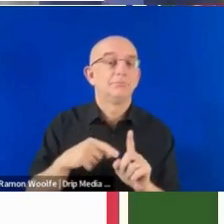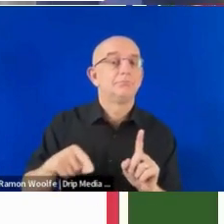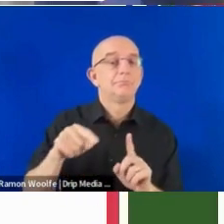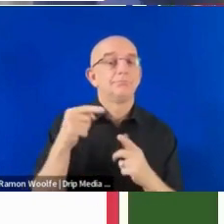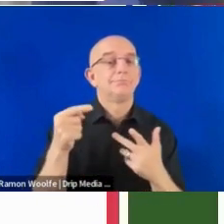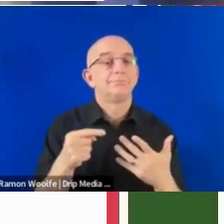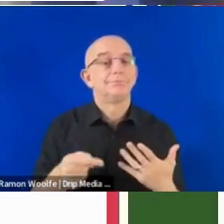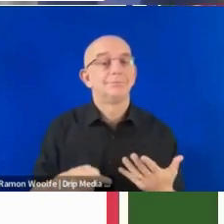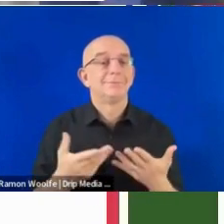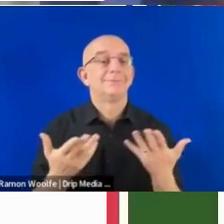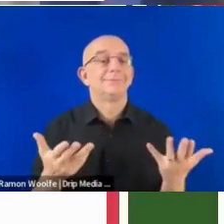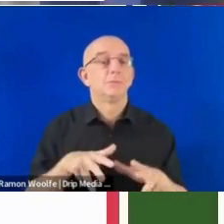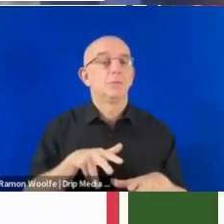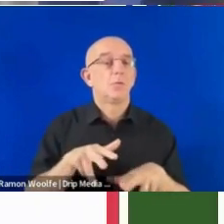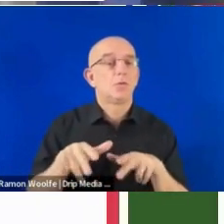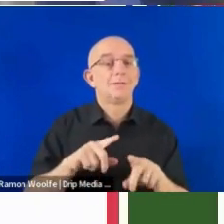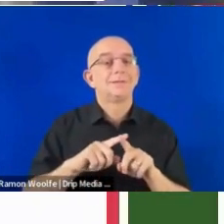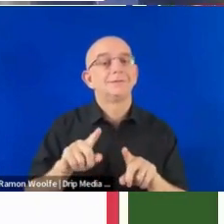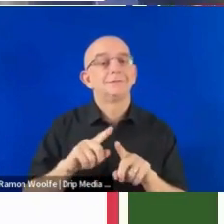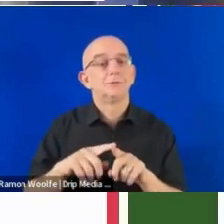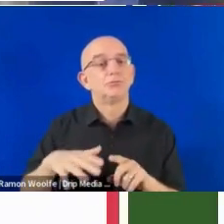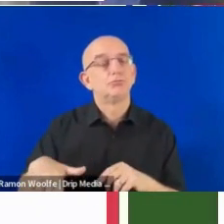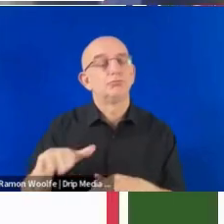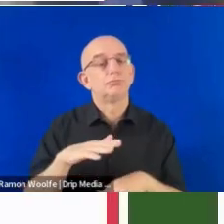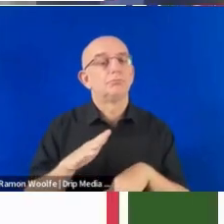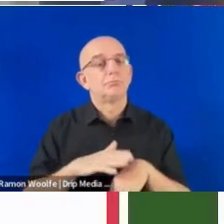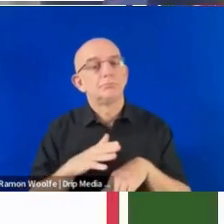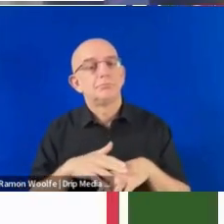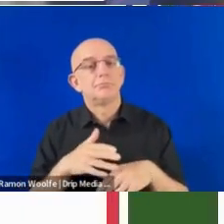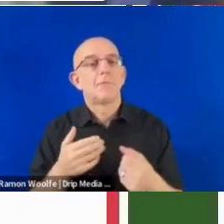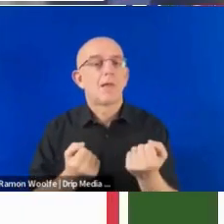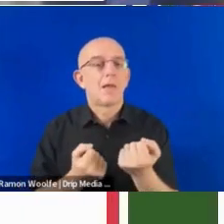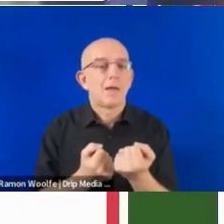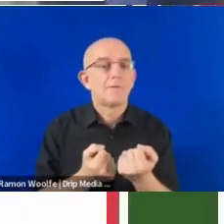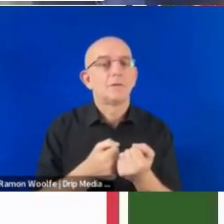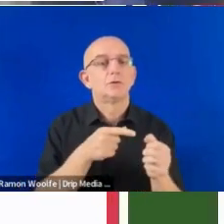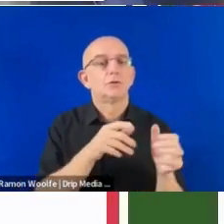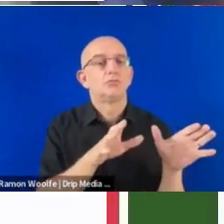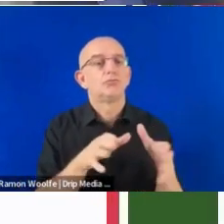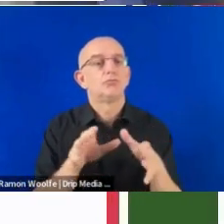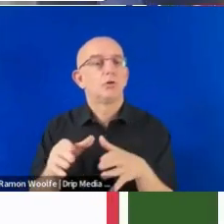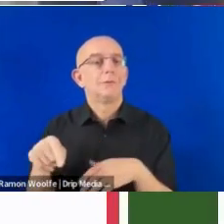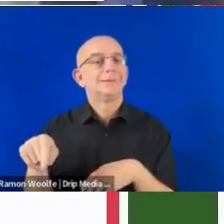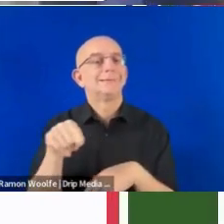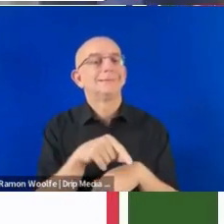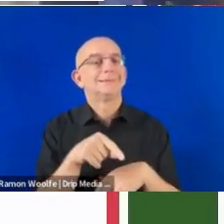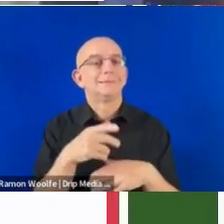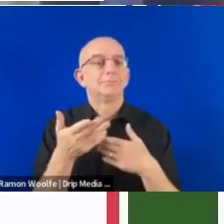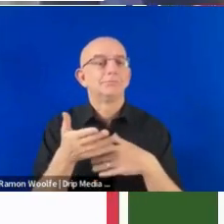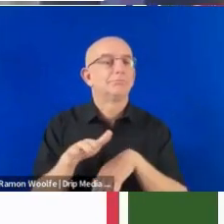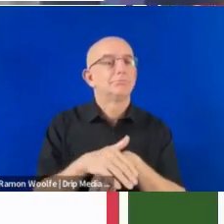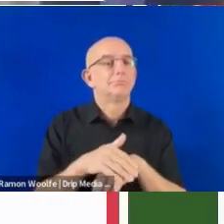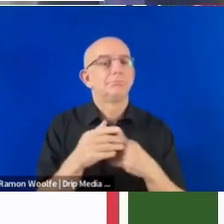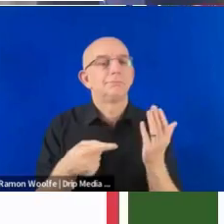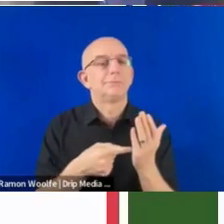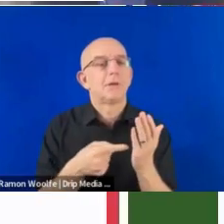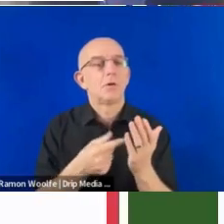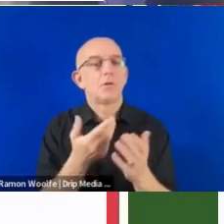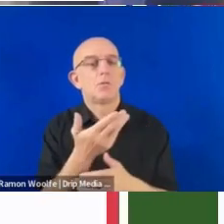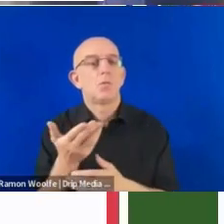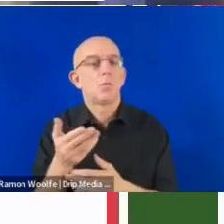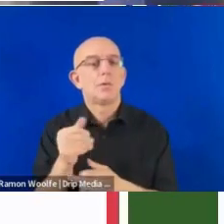team of technical experts in social protection drawn from different backgrounds who continue to provide the technical